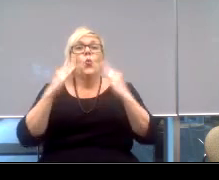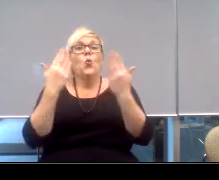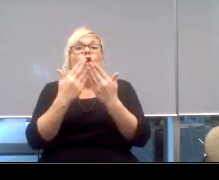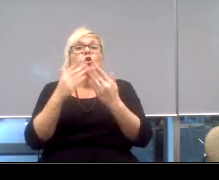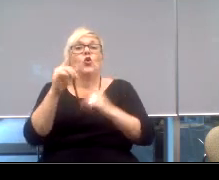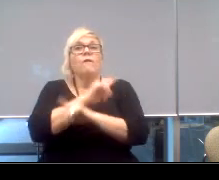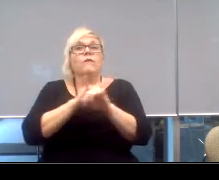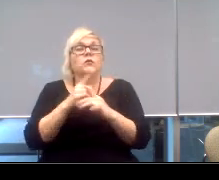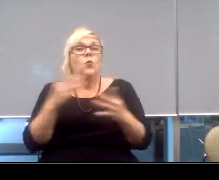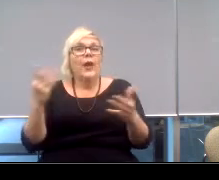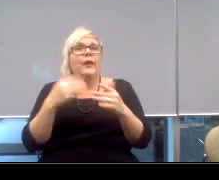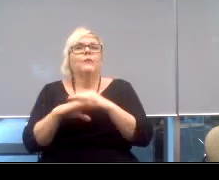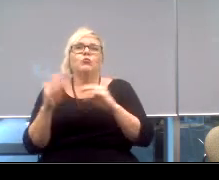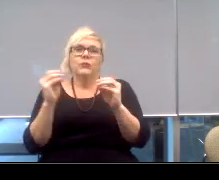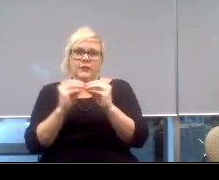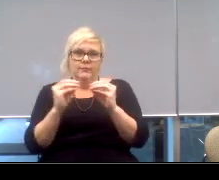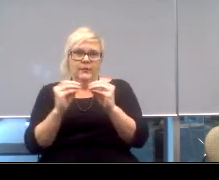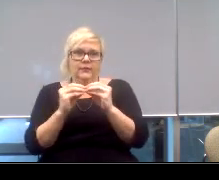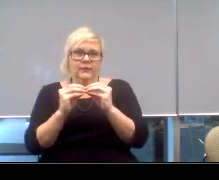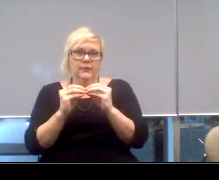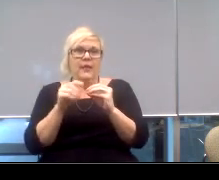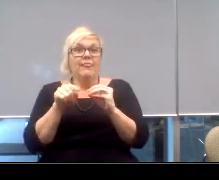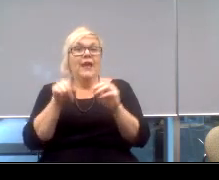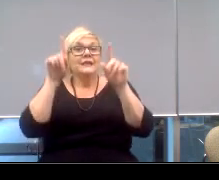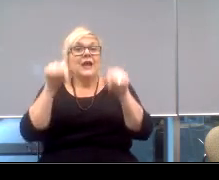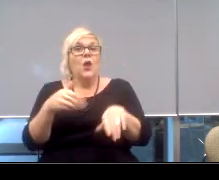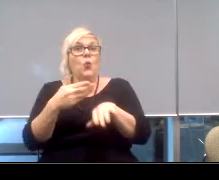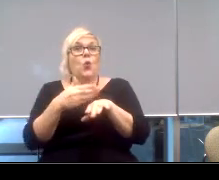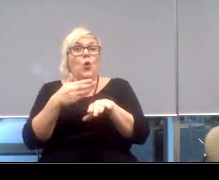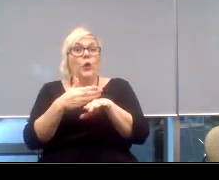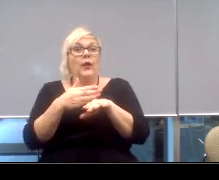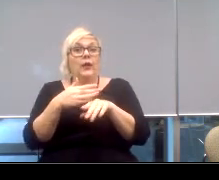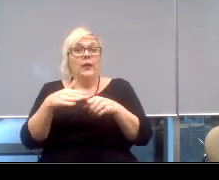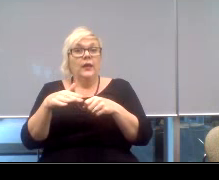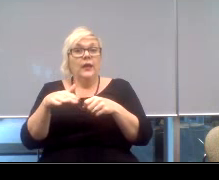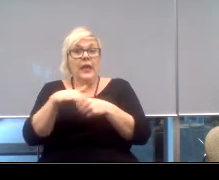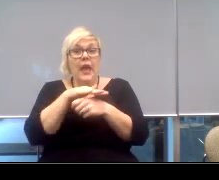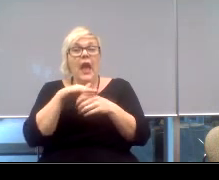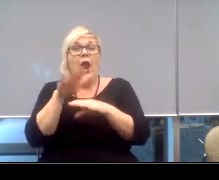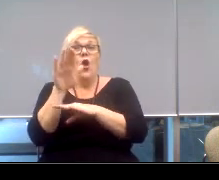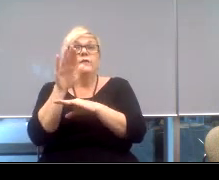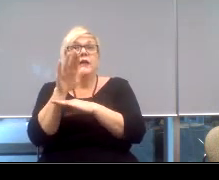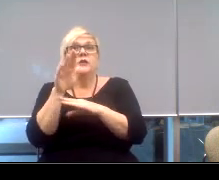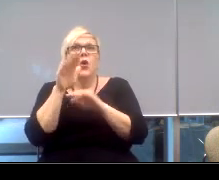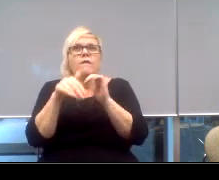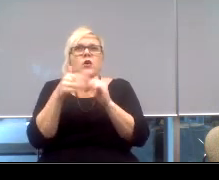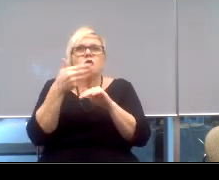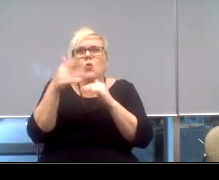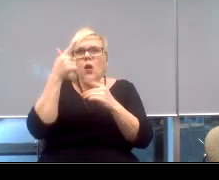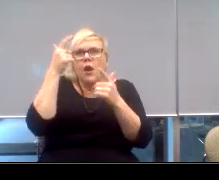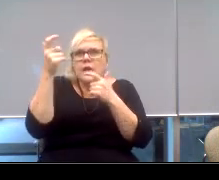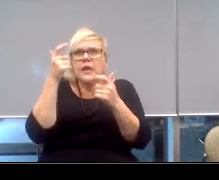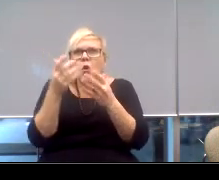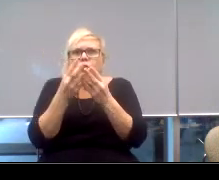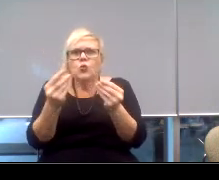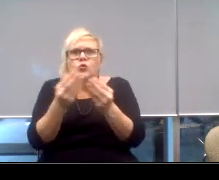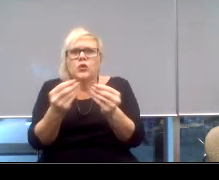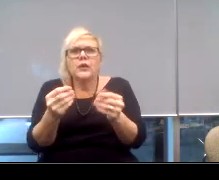Brisbane. Now this kicked off work here and internationally on new ideas and solutions, often involving Smart